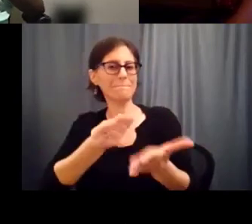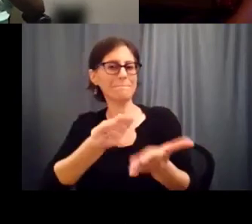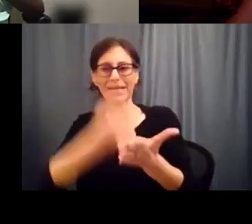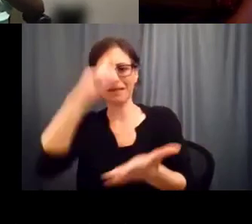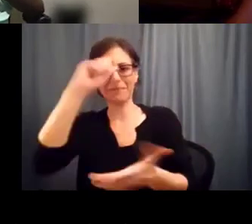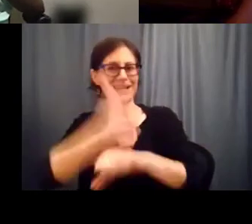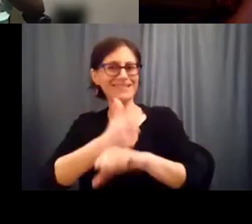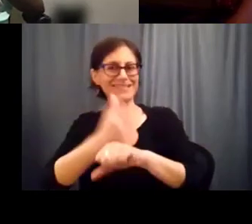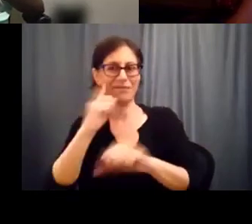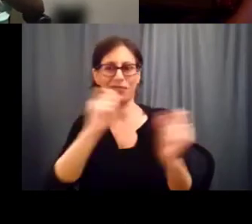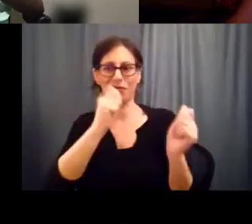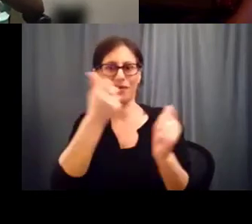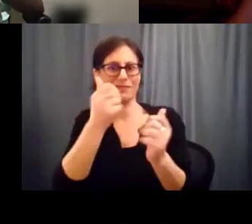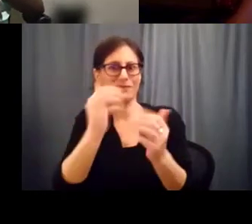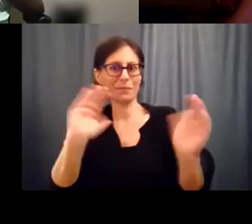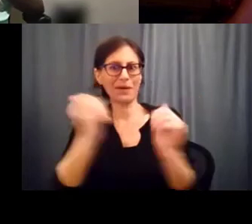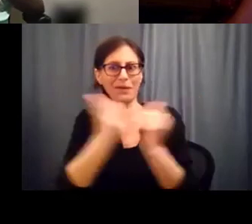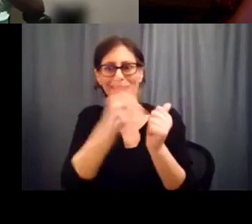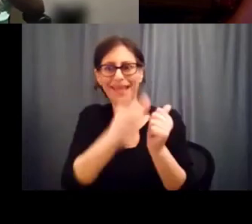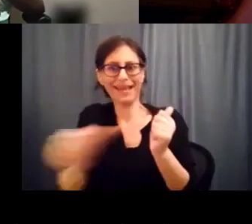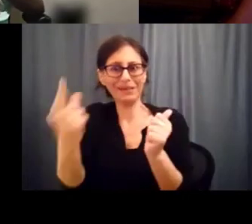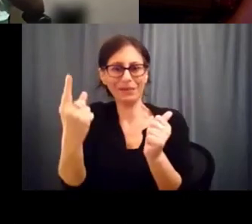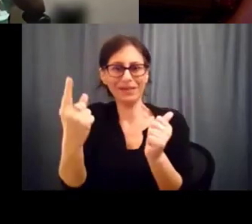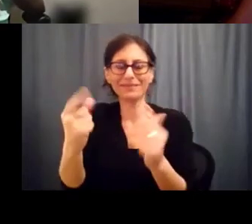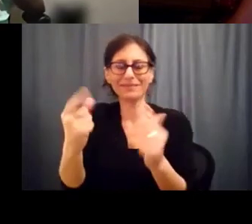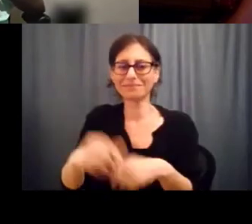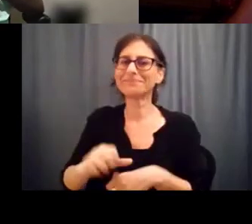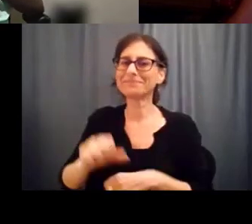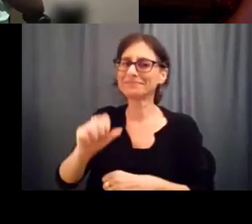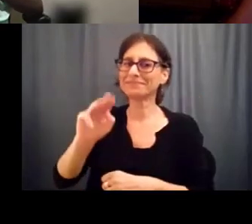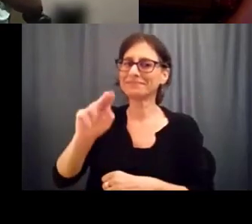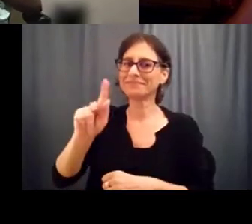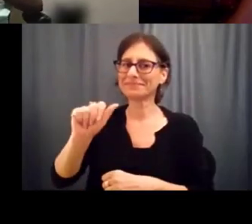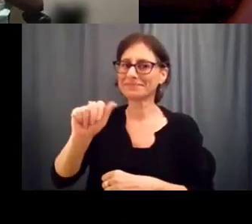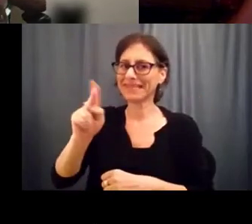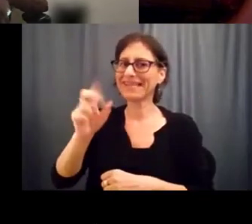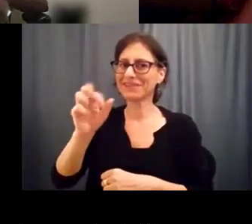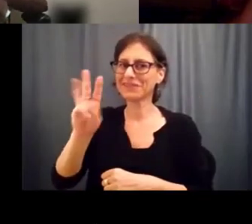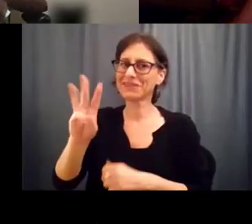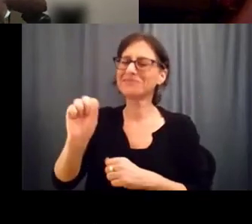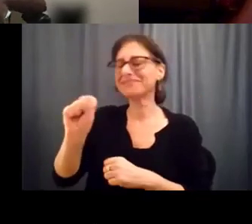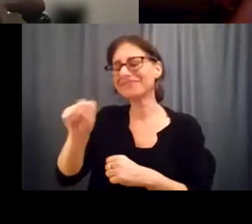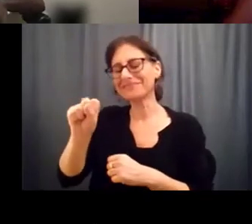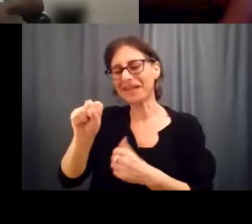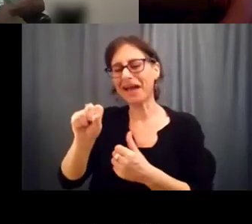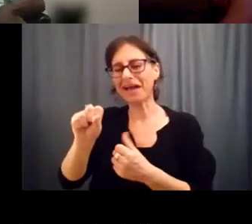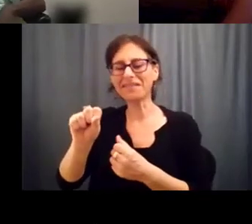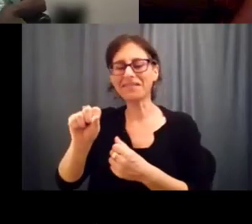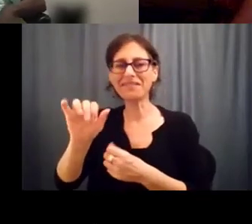So, yeah, no, I'm good. I'm